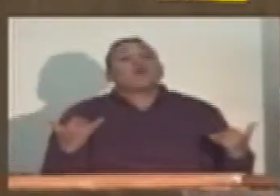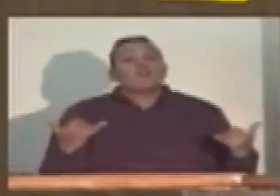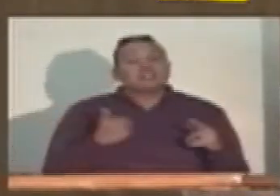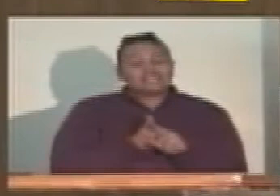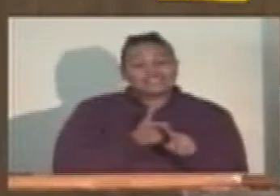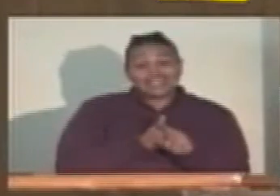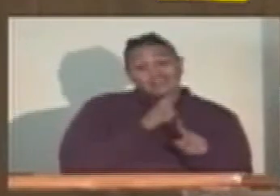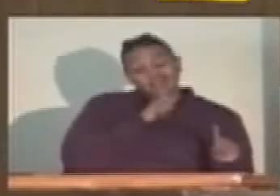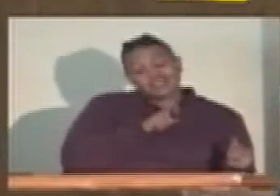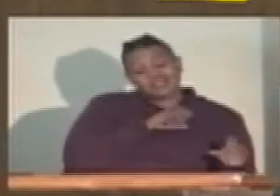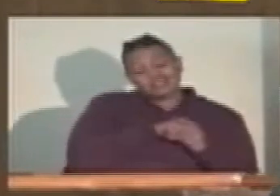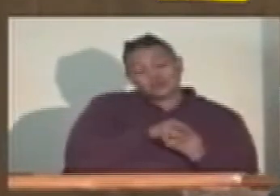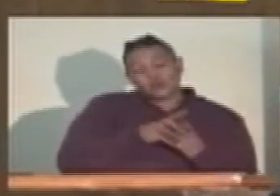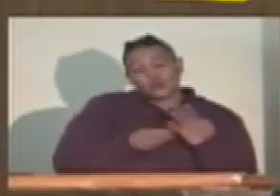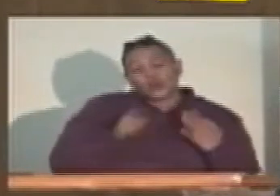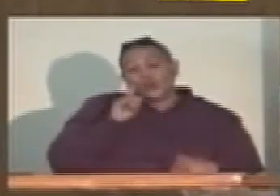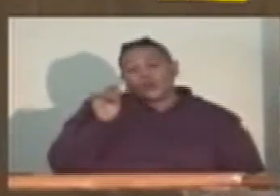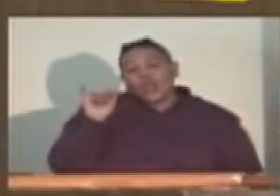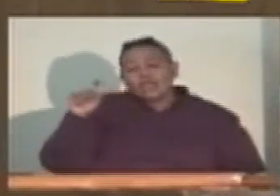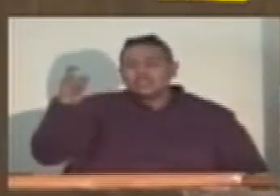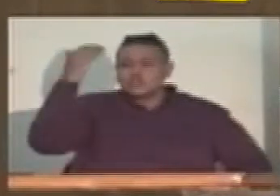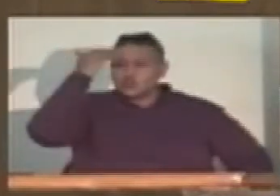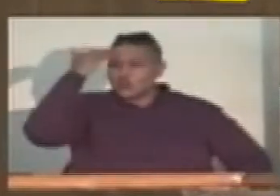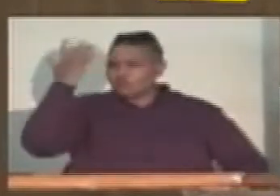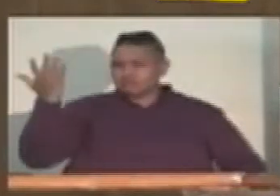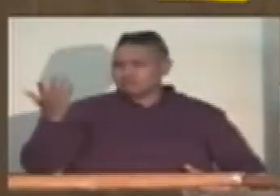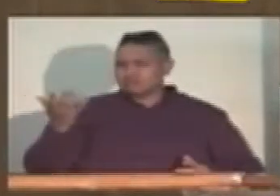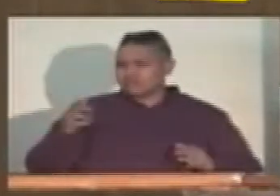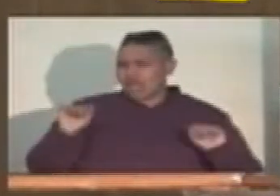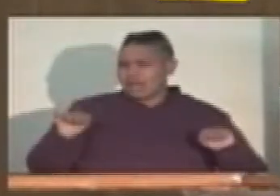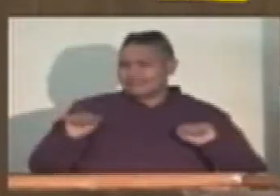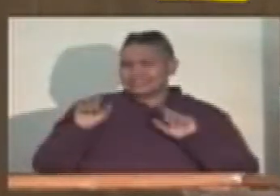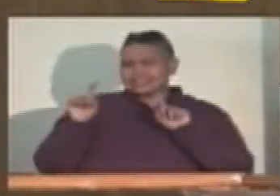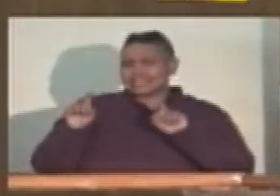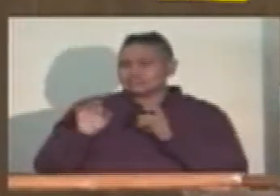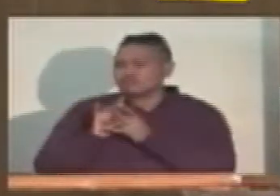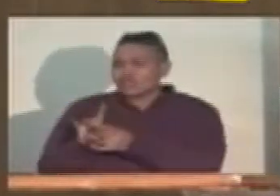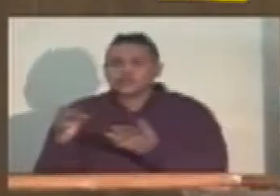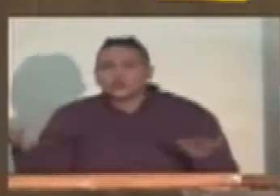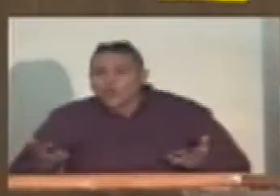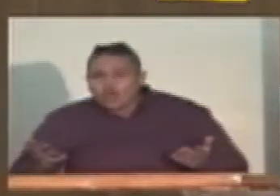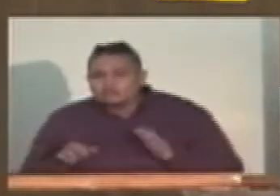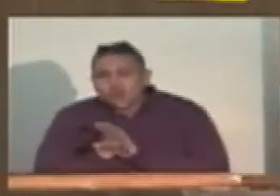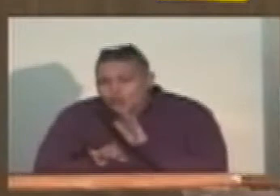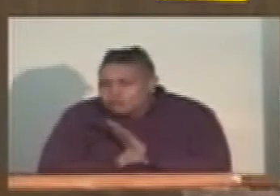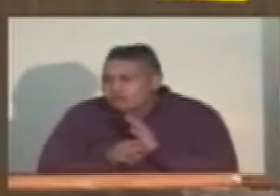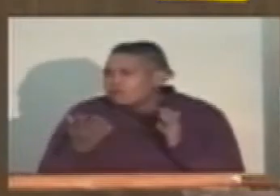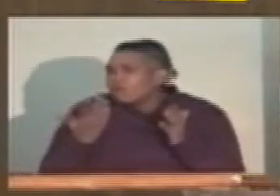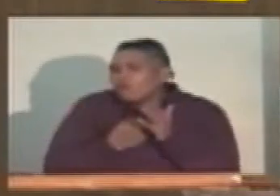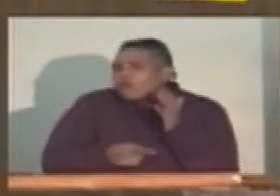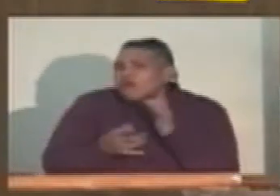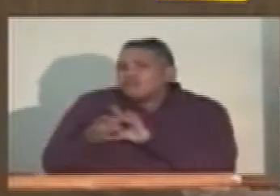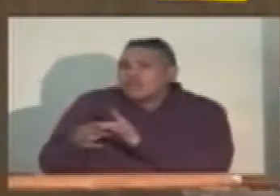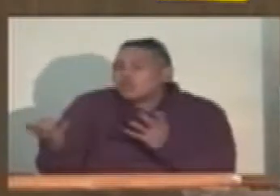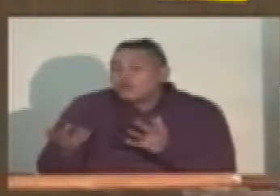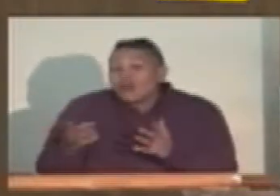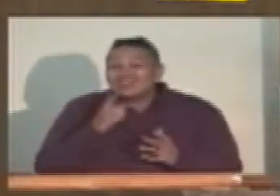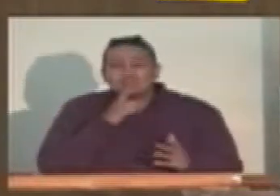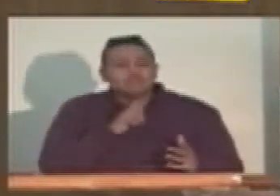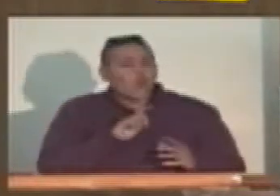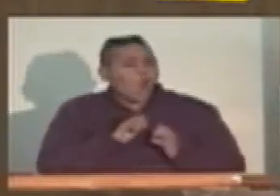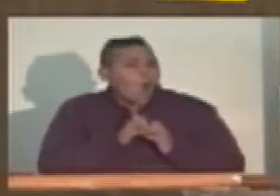curriculum-based test entails. They need to know what the ability test will be based on. They need to know what the performance test will